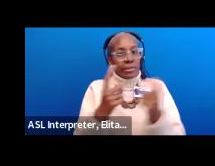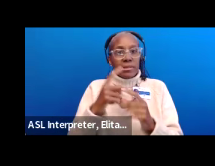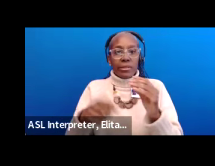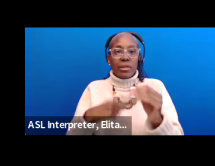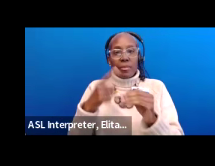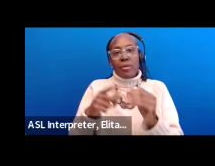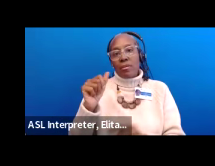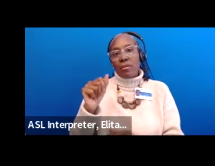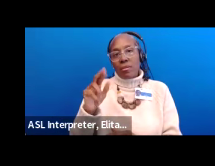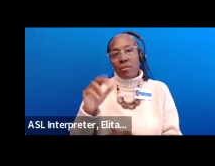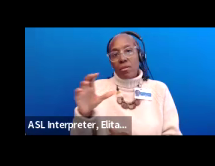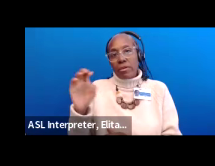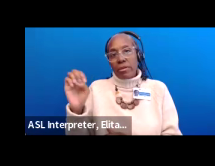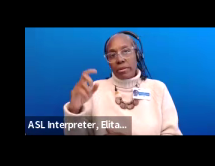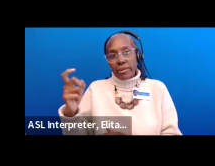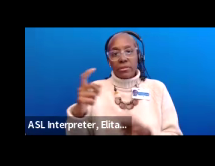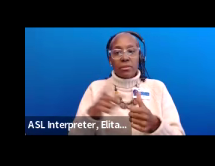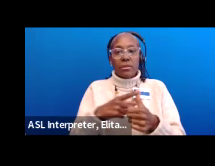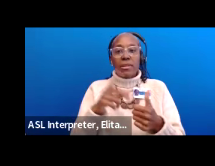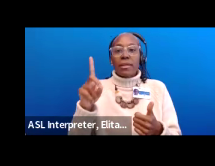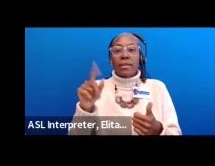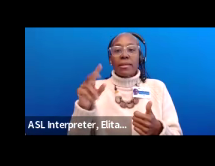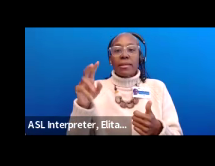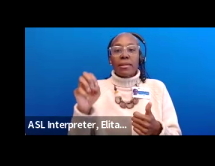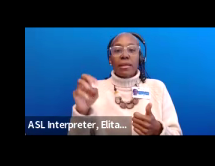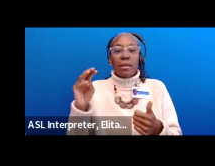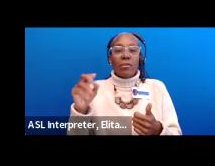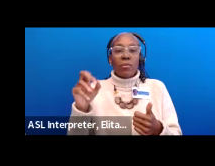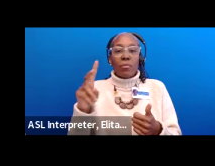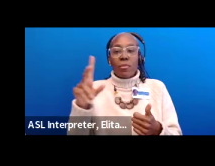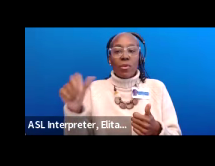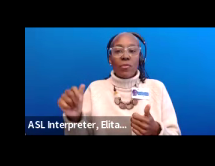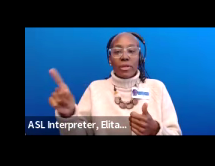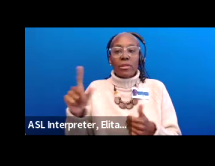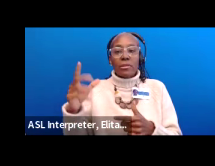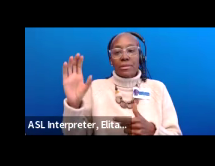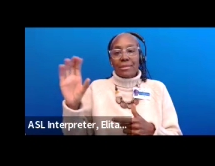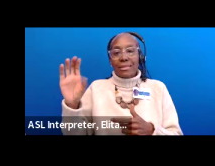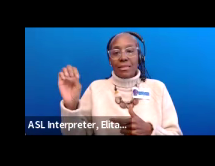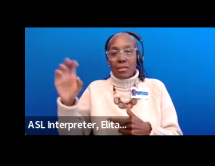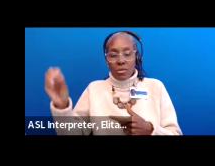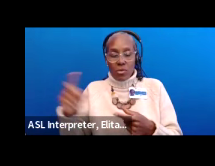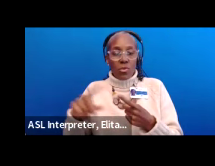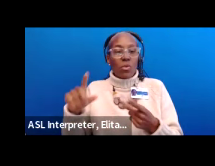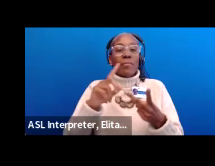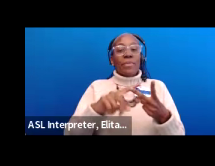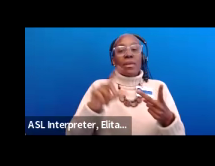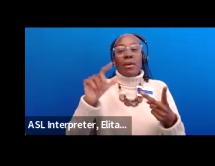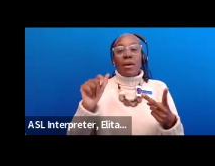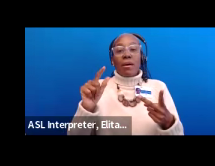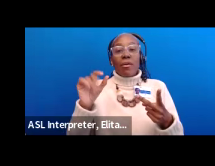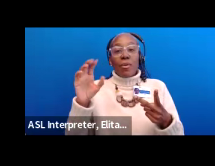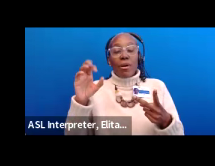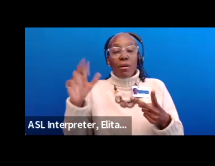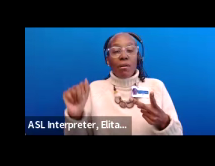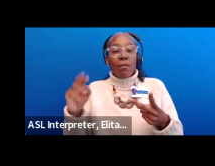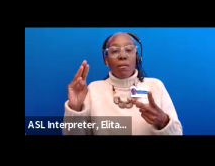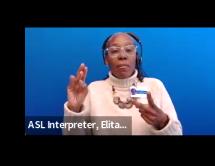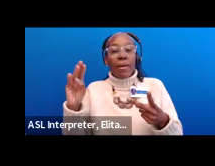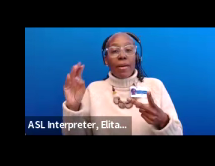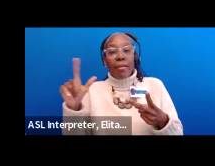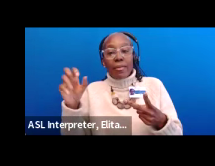ARC-EX. We have here Dave Marver, who's the CEO of Onward Medical, Erika Ross Ellison, who's the VP of